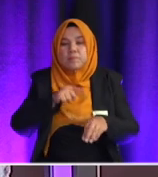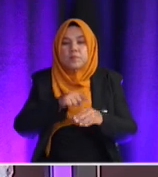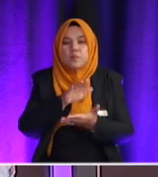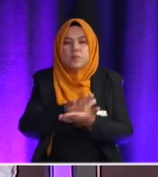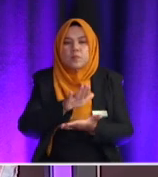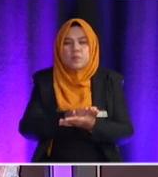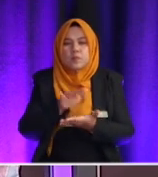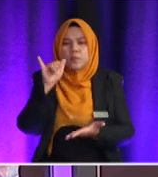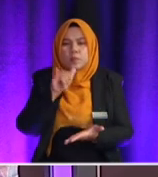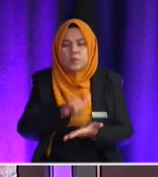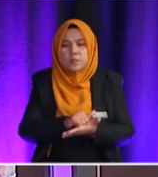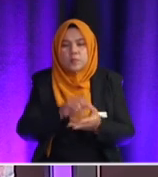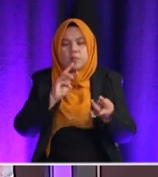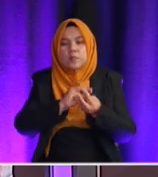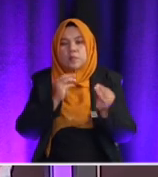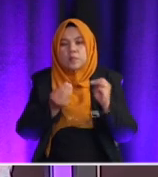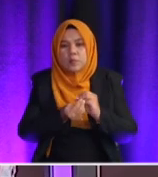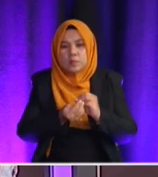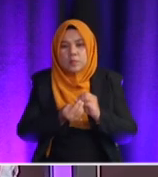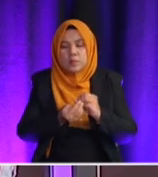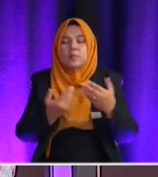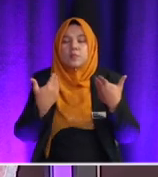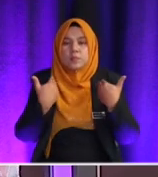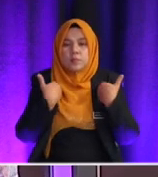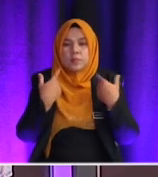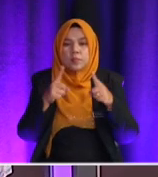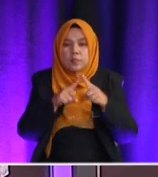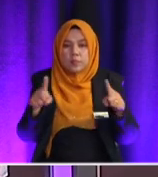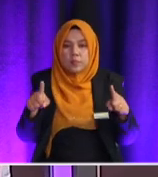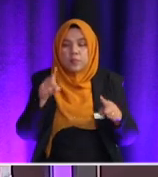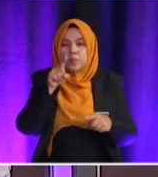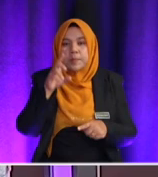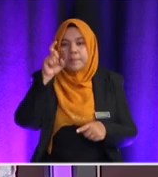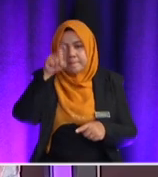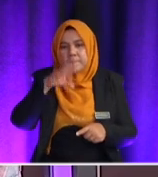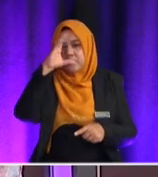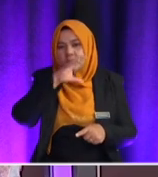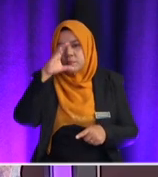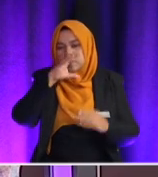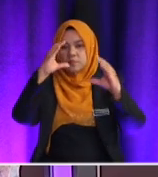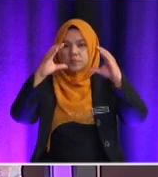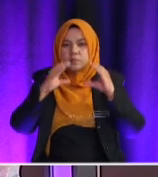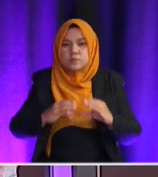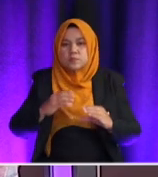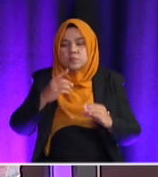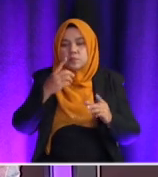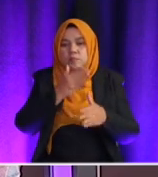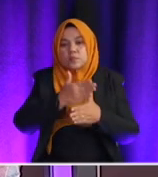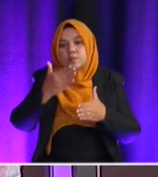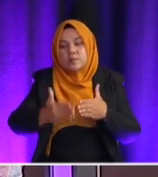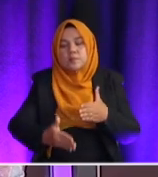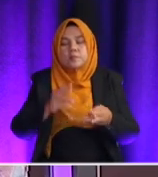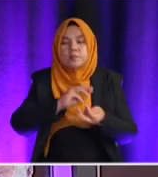that problems are there, but you need to find the best way on how to solve the